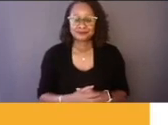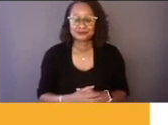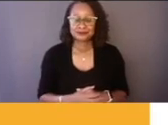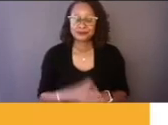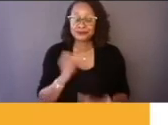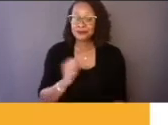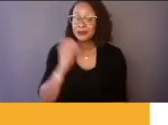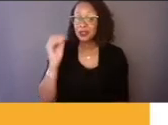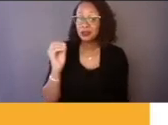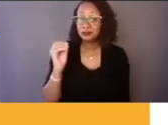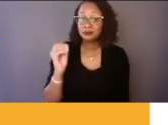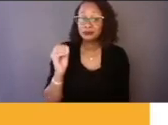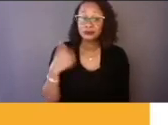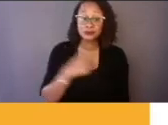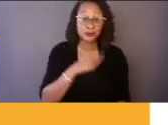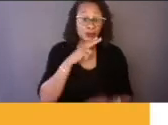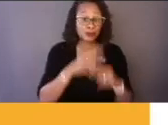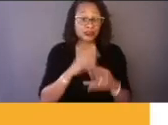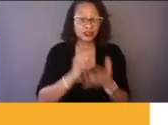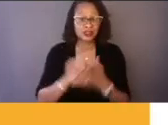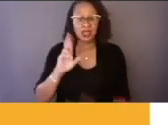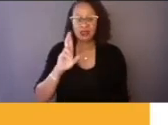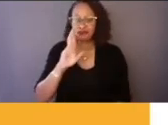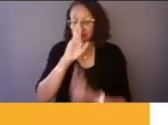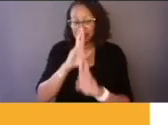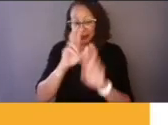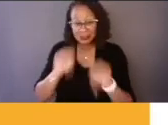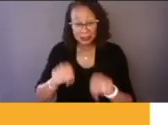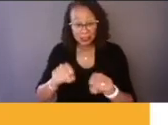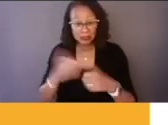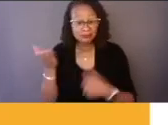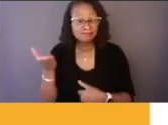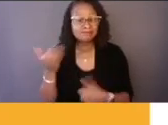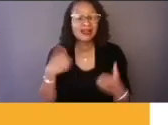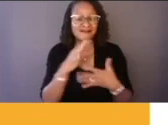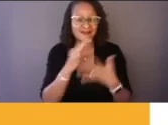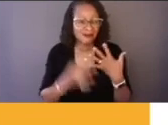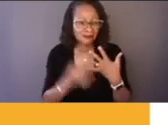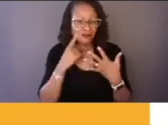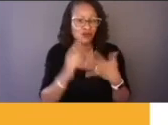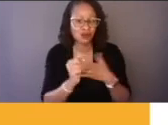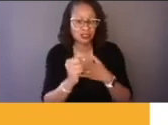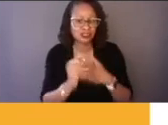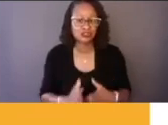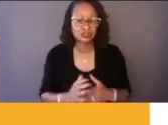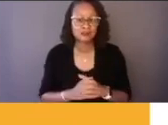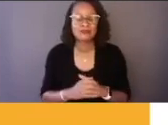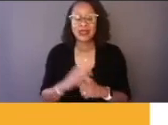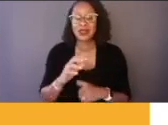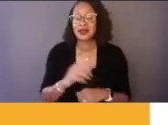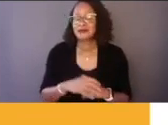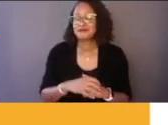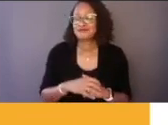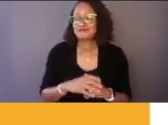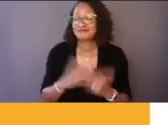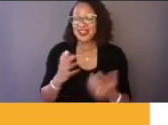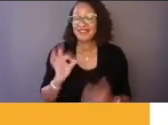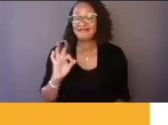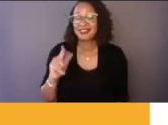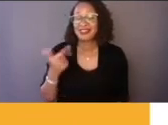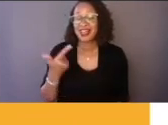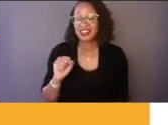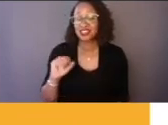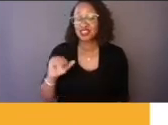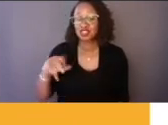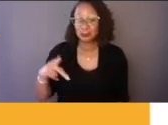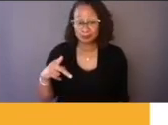So we mentioned that Respectability had options for the leadership pipeline. Our flagship option, if you're interested